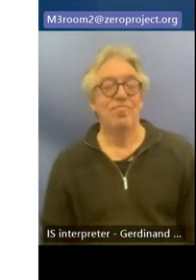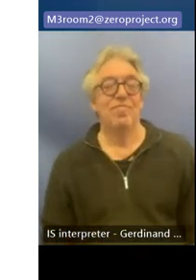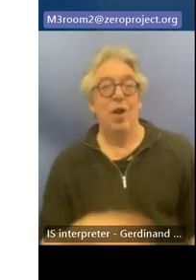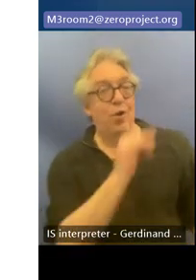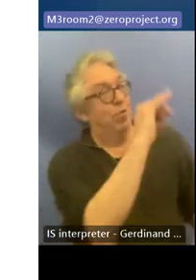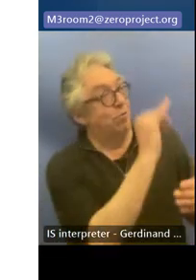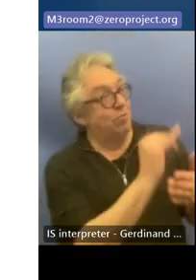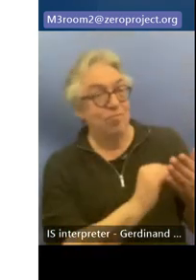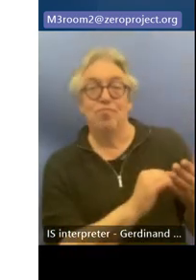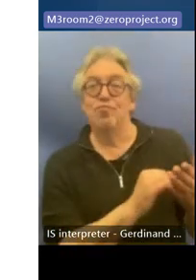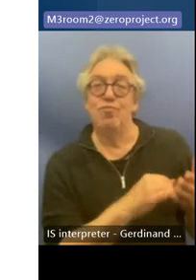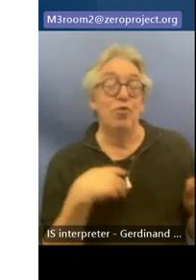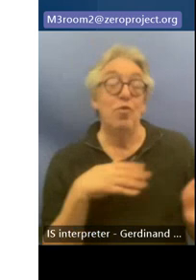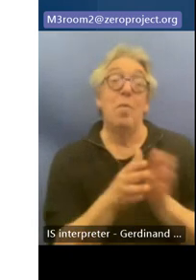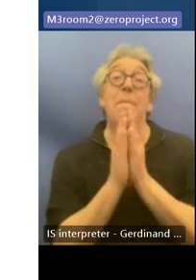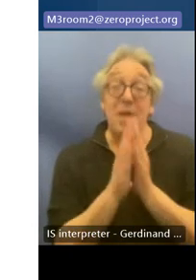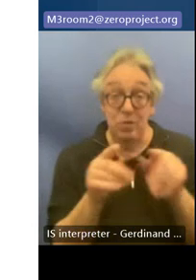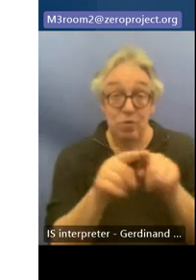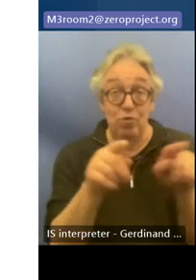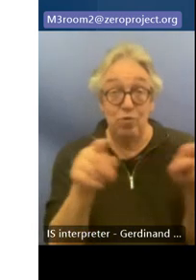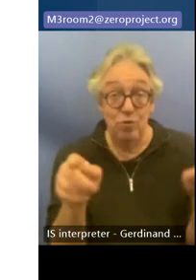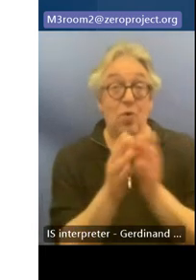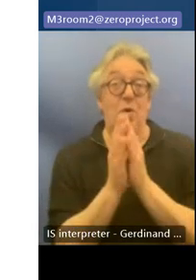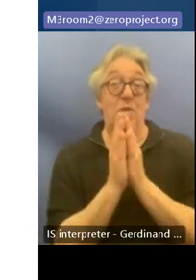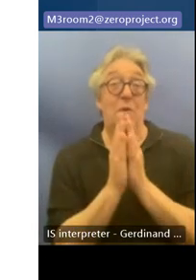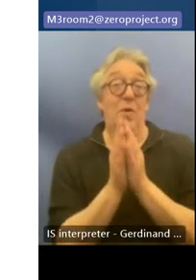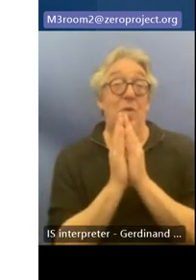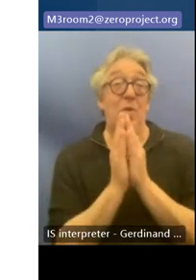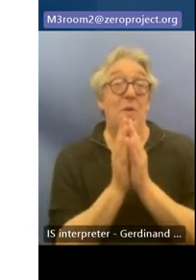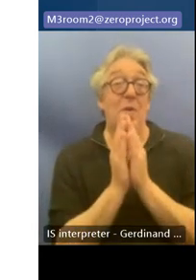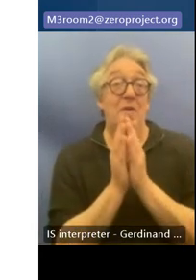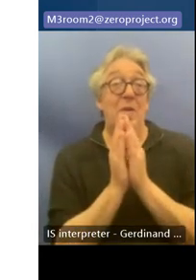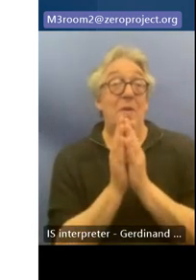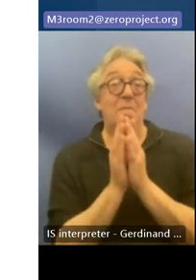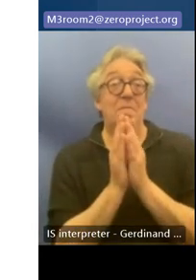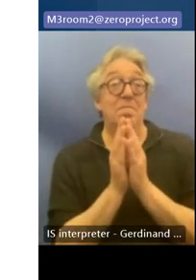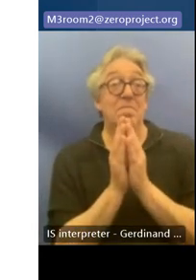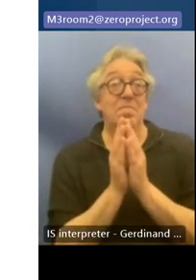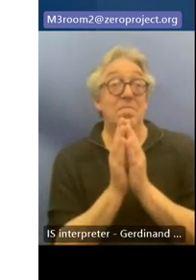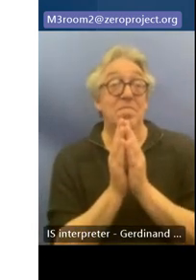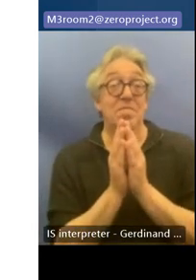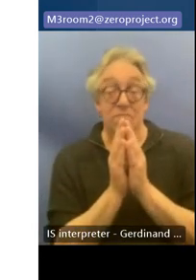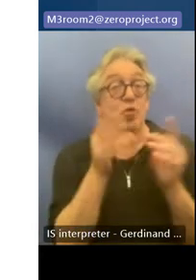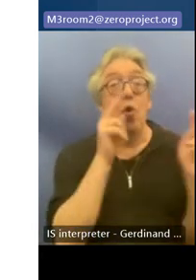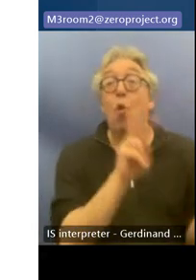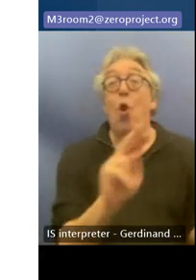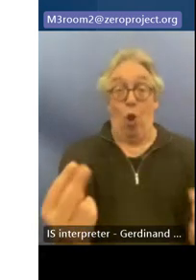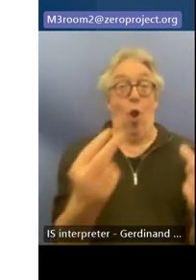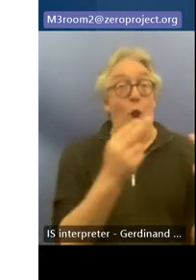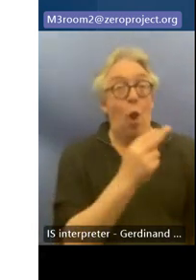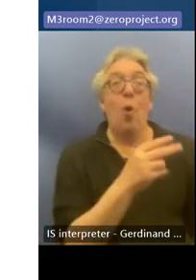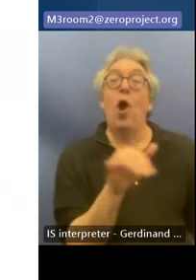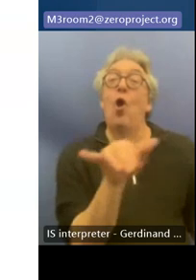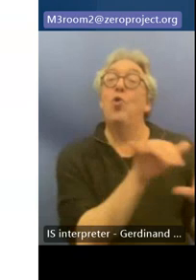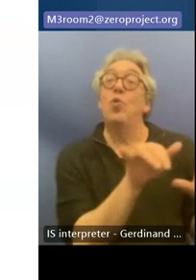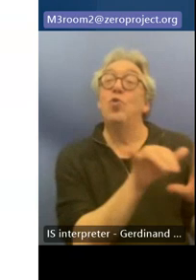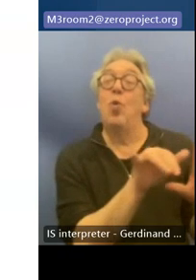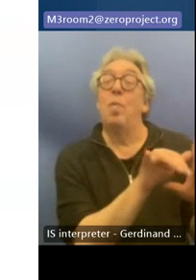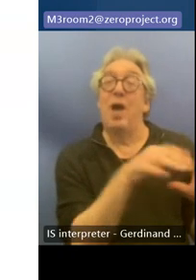really encourage each one of you to reach out to TAI Tanzania YouTube channel so that you can be able to see the bigger version of the